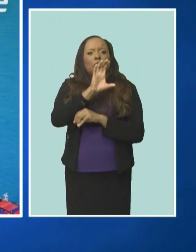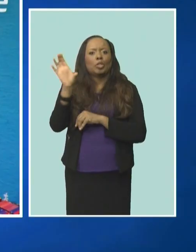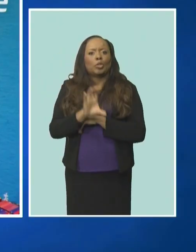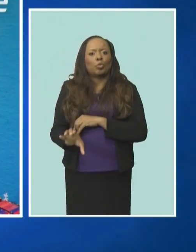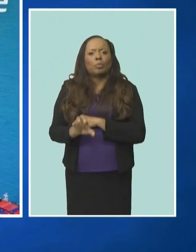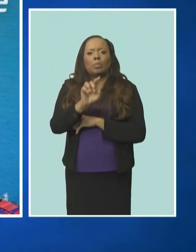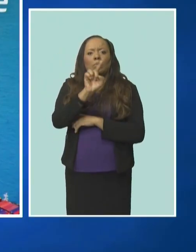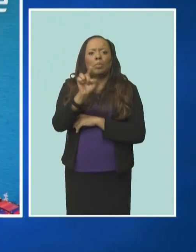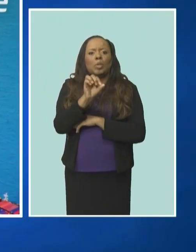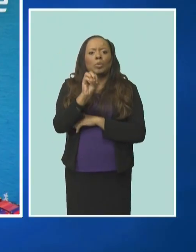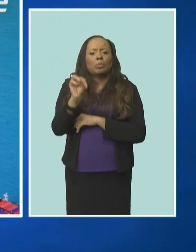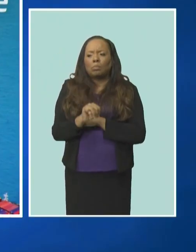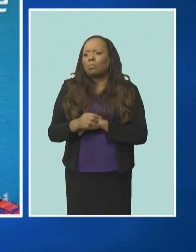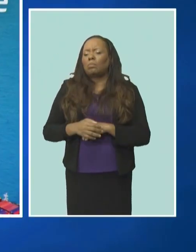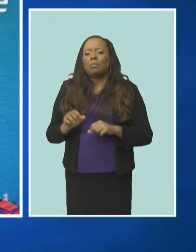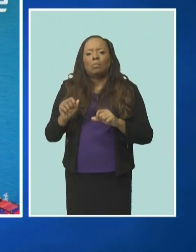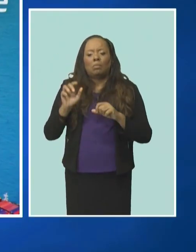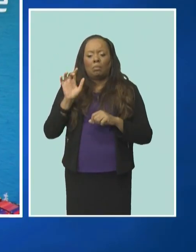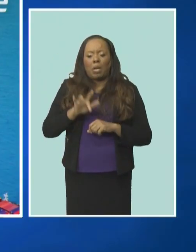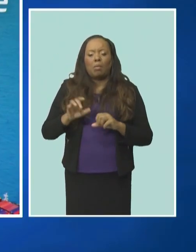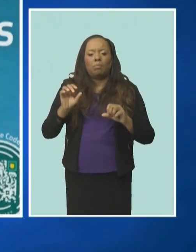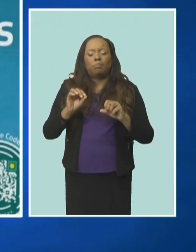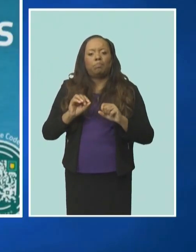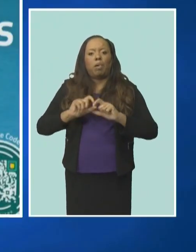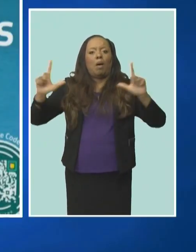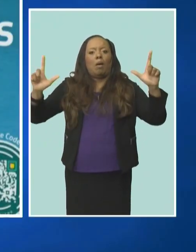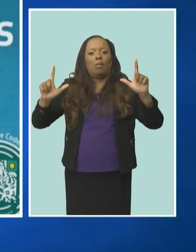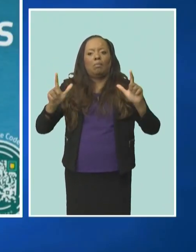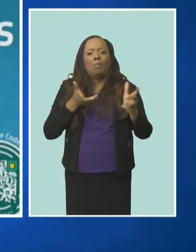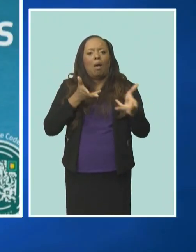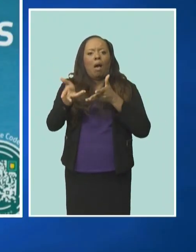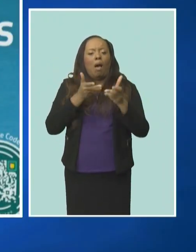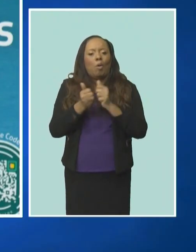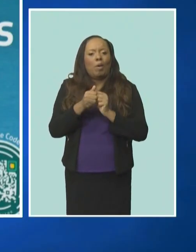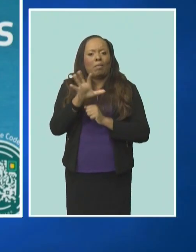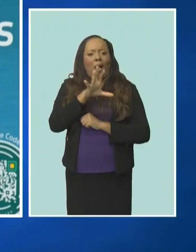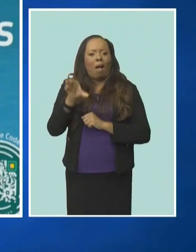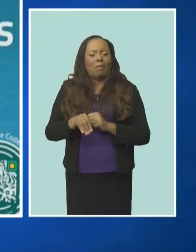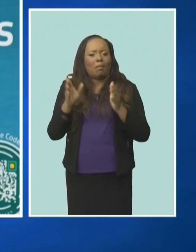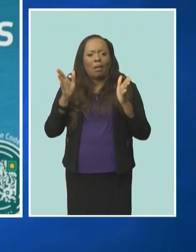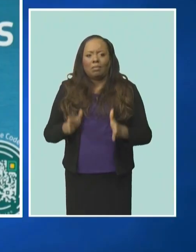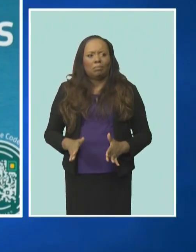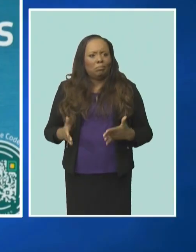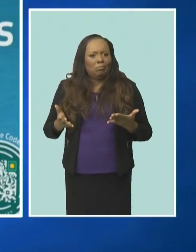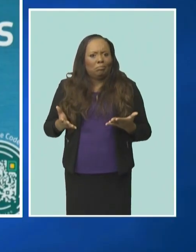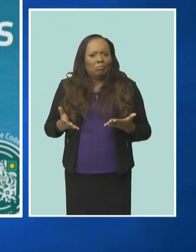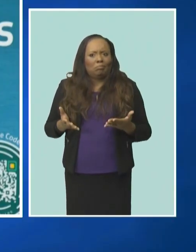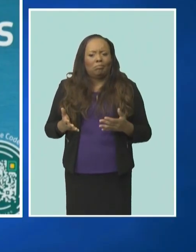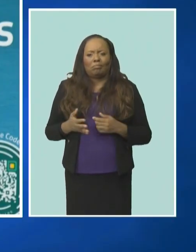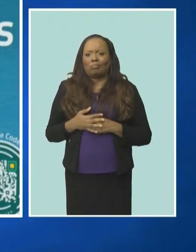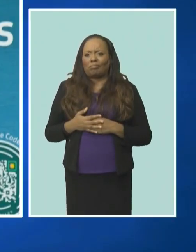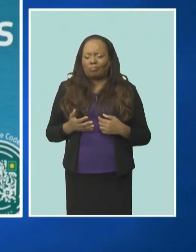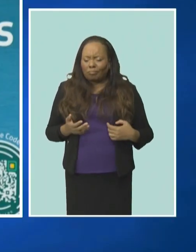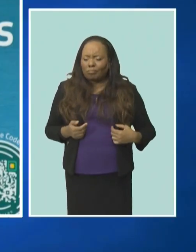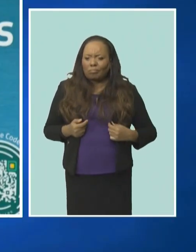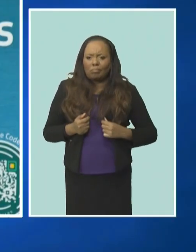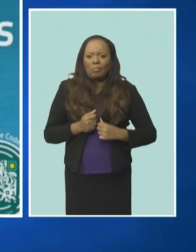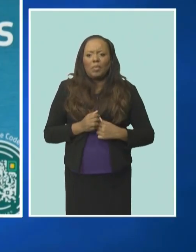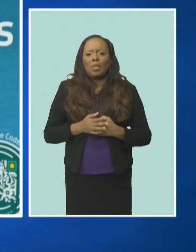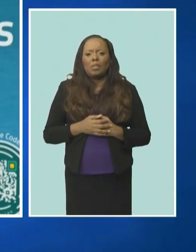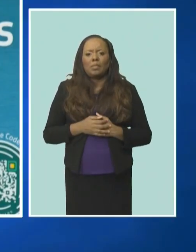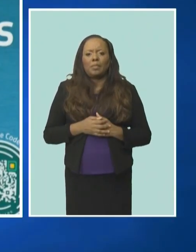a conversation with Africans. There's nothing that is really stopping. It's not really a question of logistics. Yes,